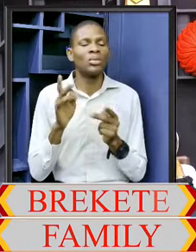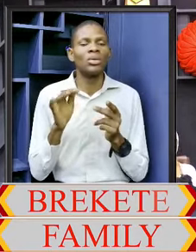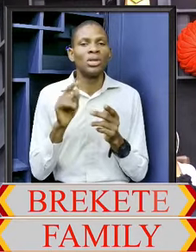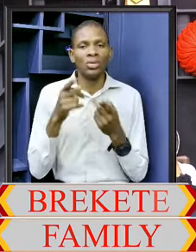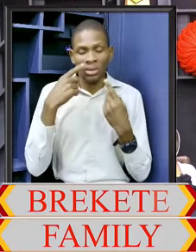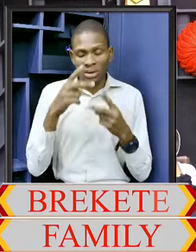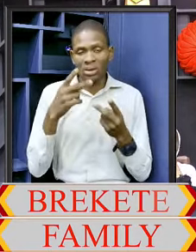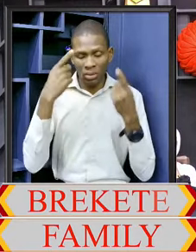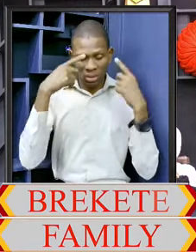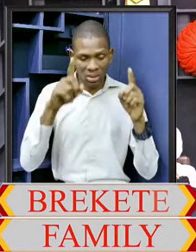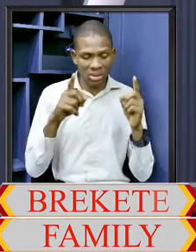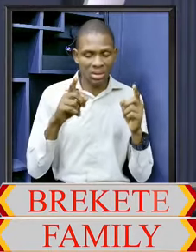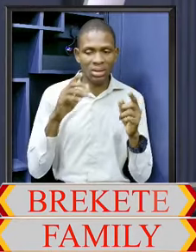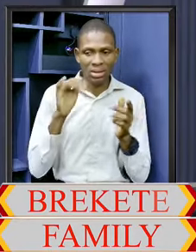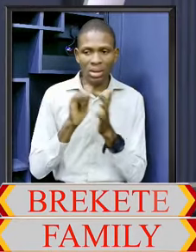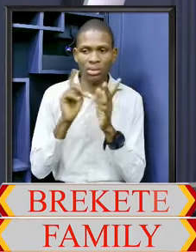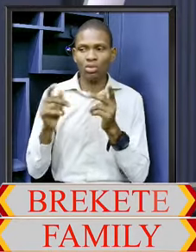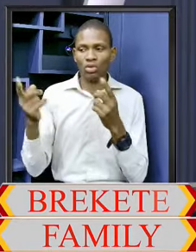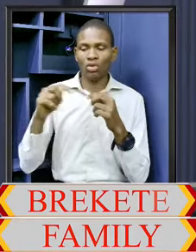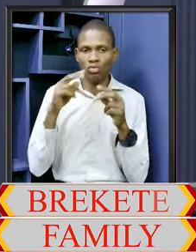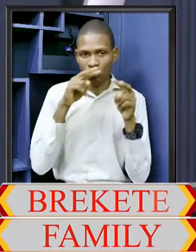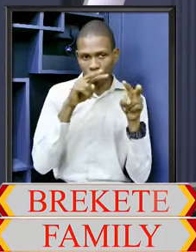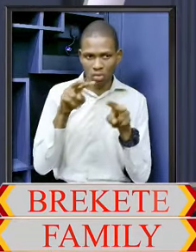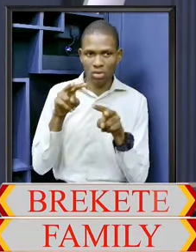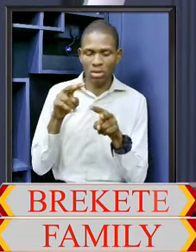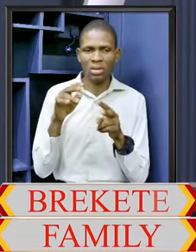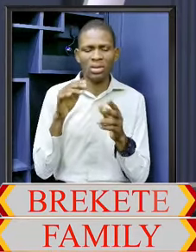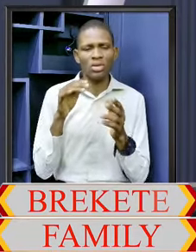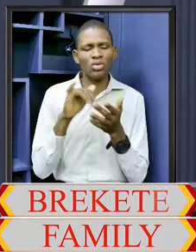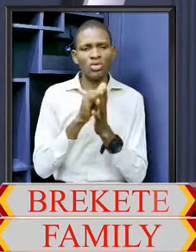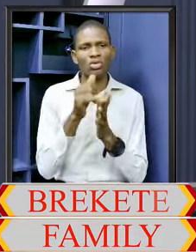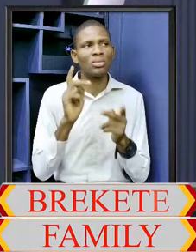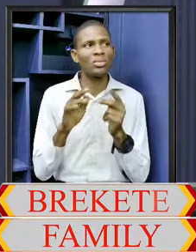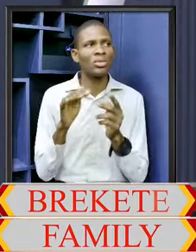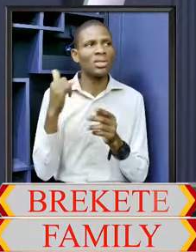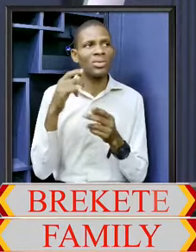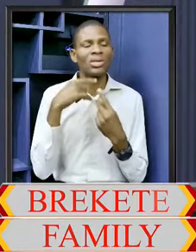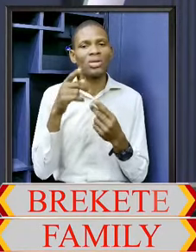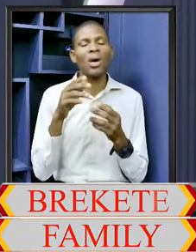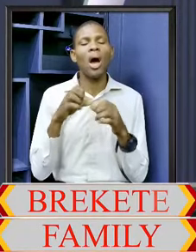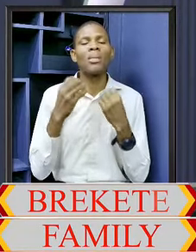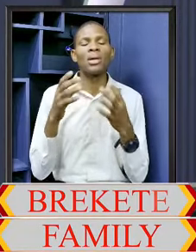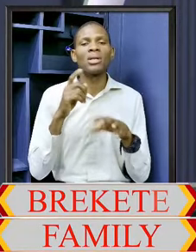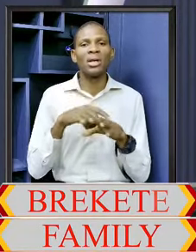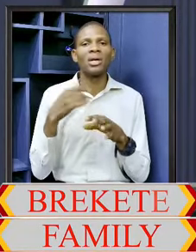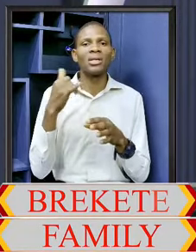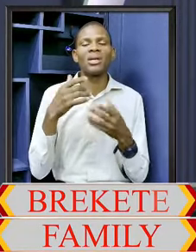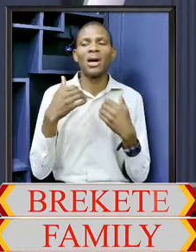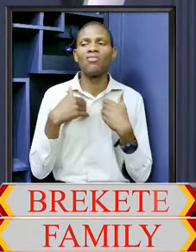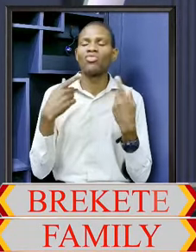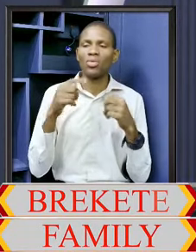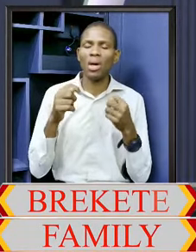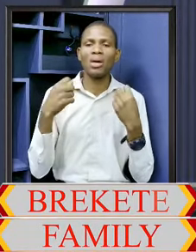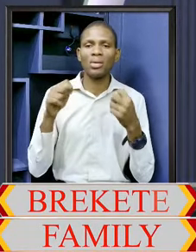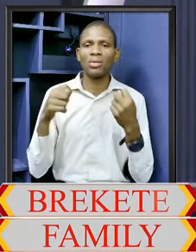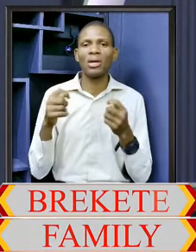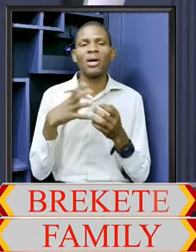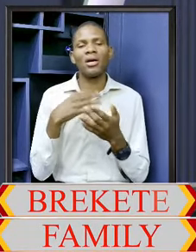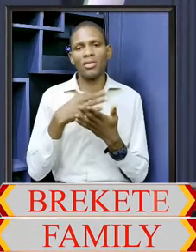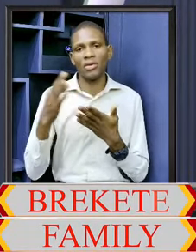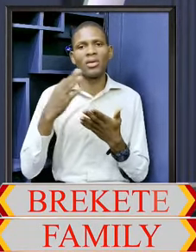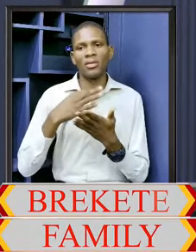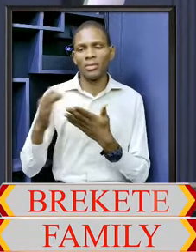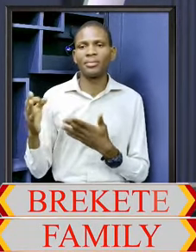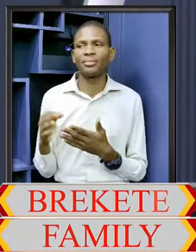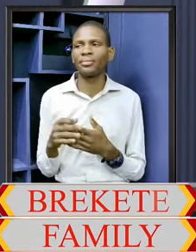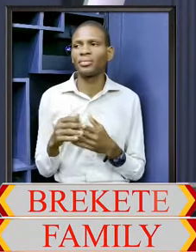good things, where people, they come watch. Now, people, if you ask them, they go tell you how many times where they try, they fail. Yes, sir. You